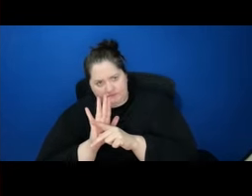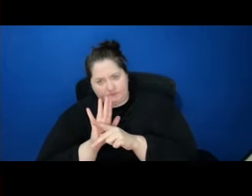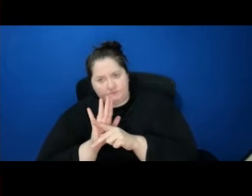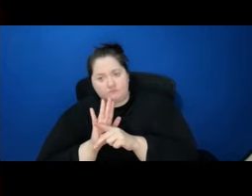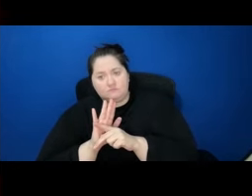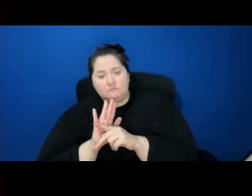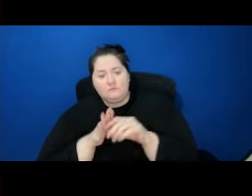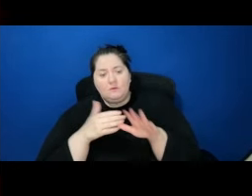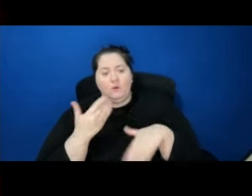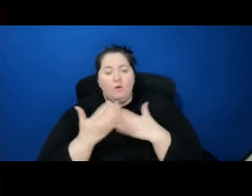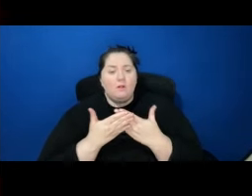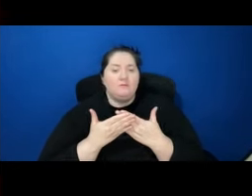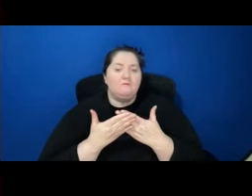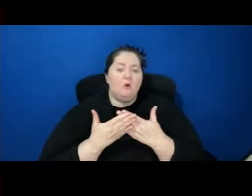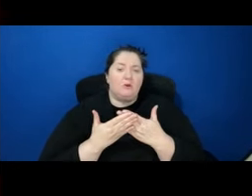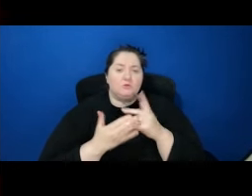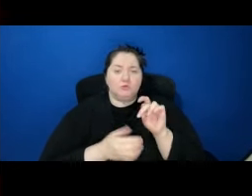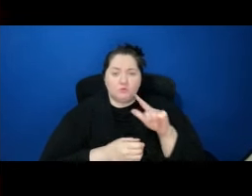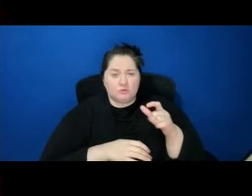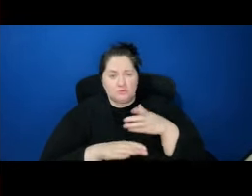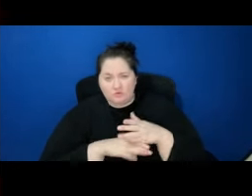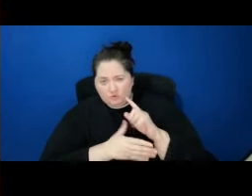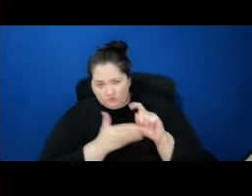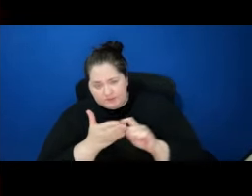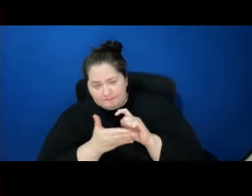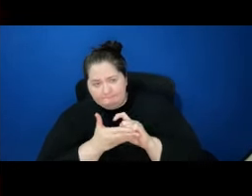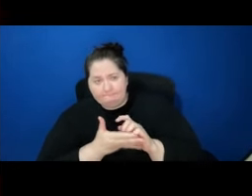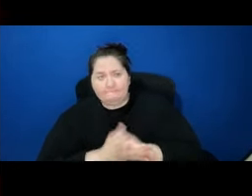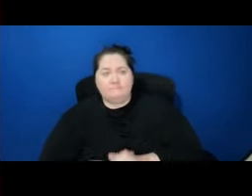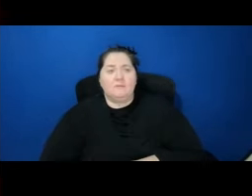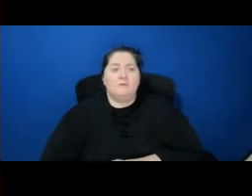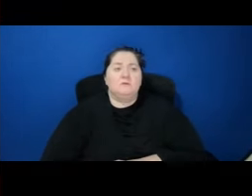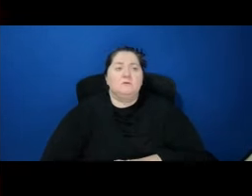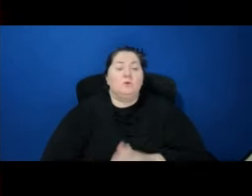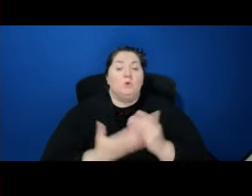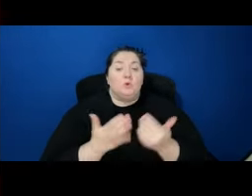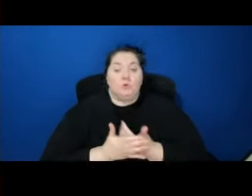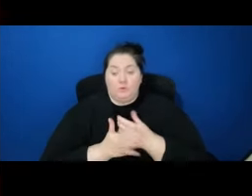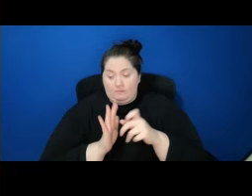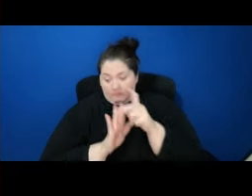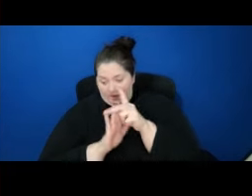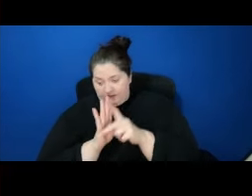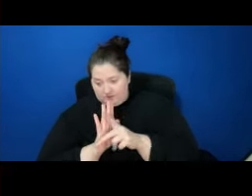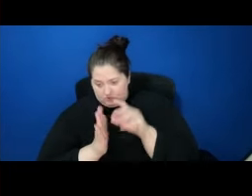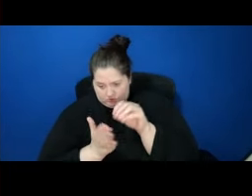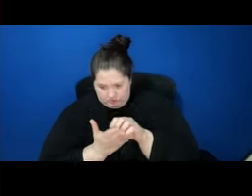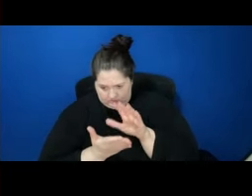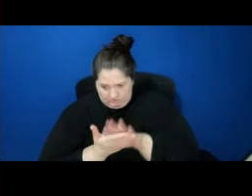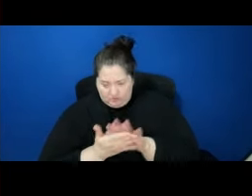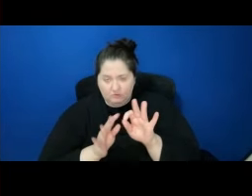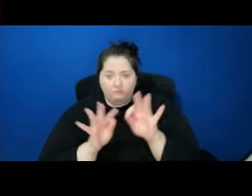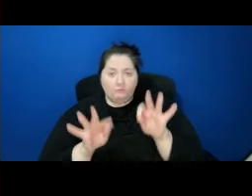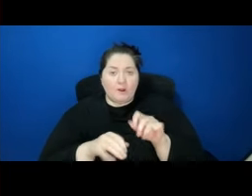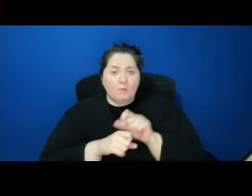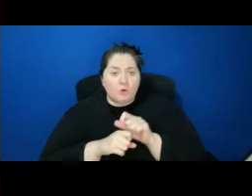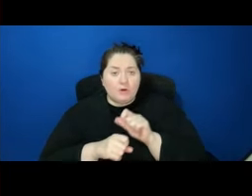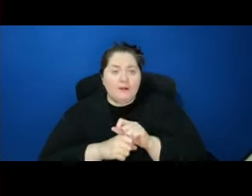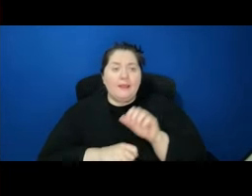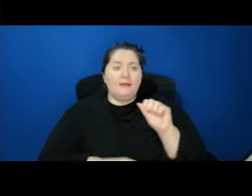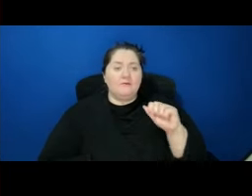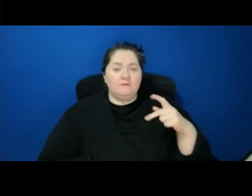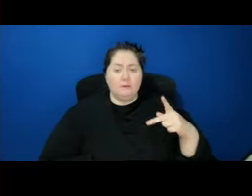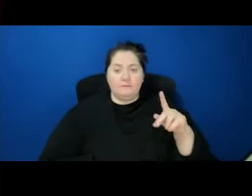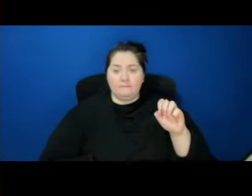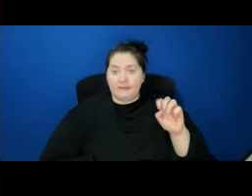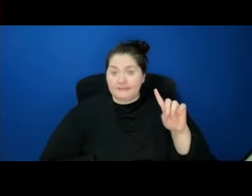our anti-displacement tools over time. So those new policies are documented in the framework. There's an appendix which lists them